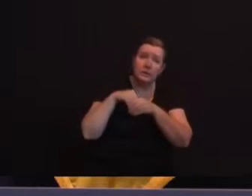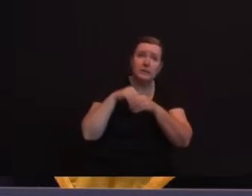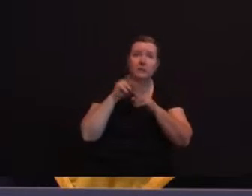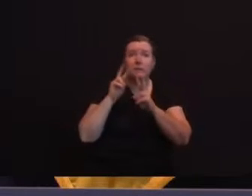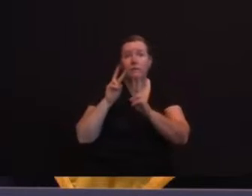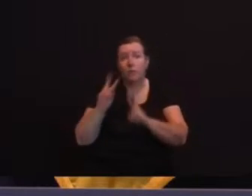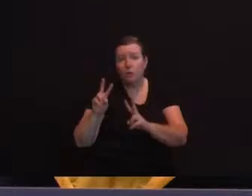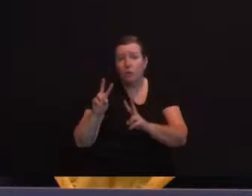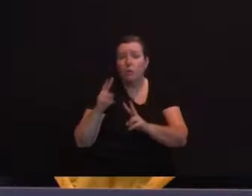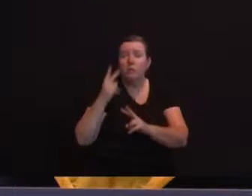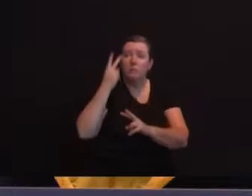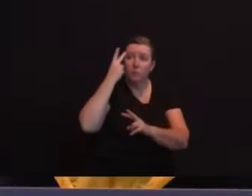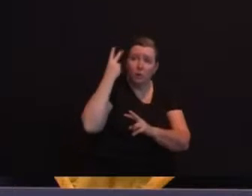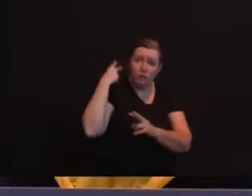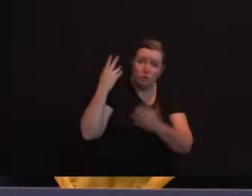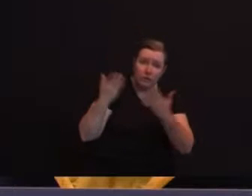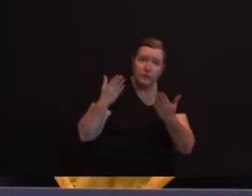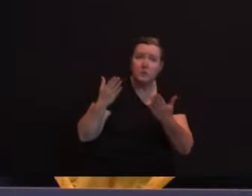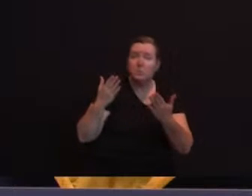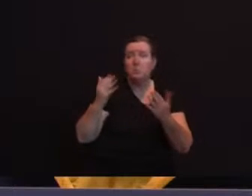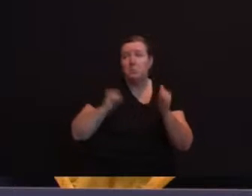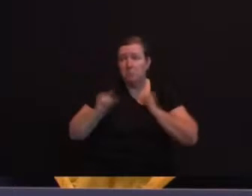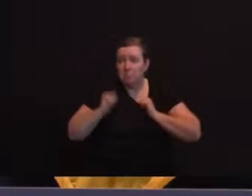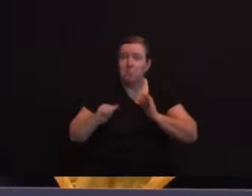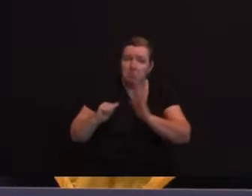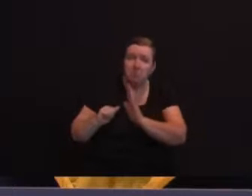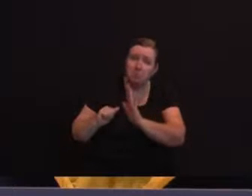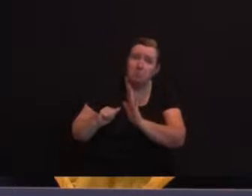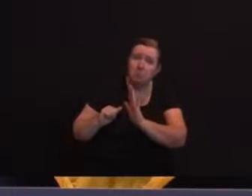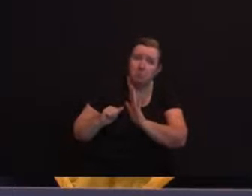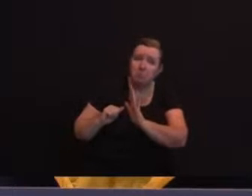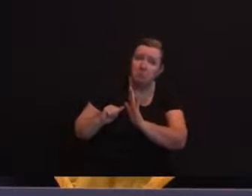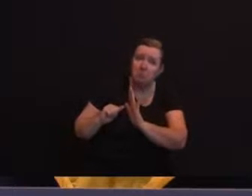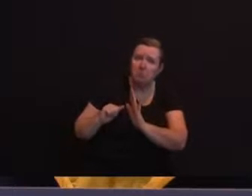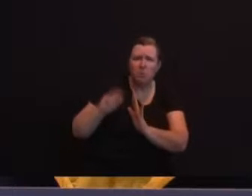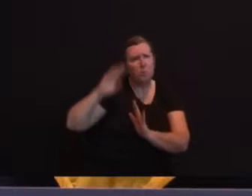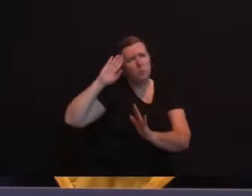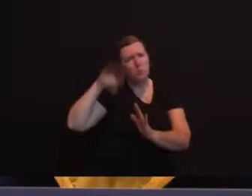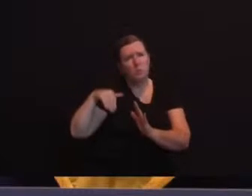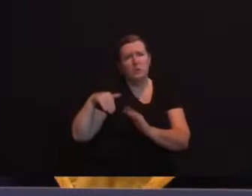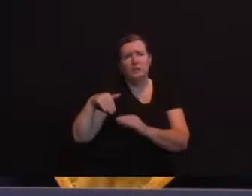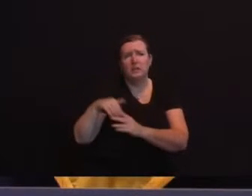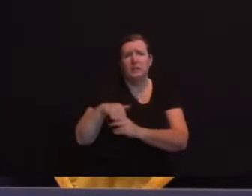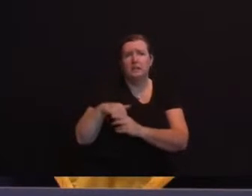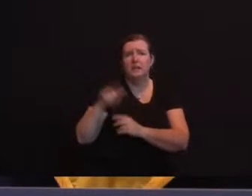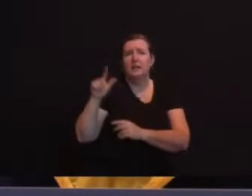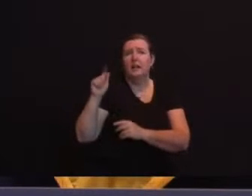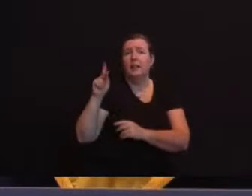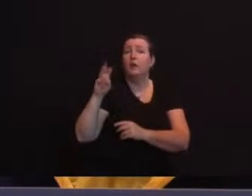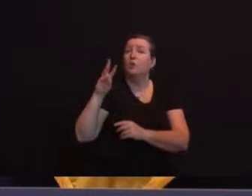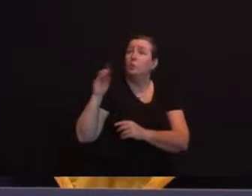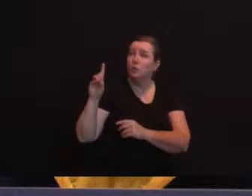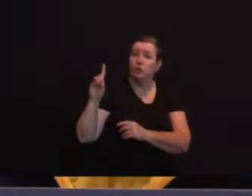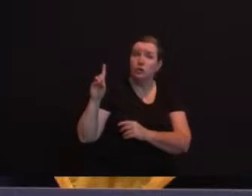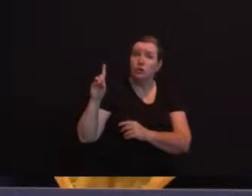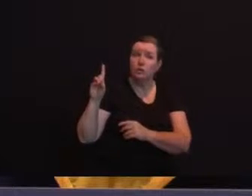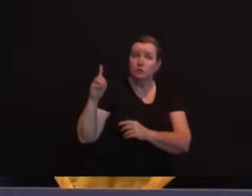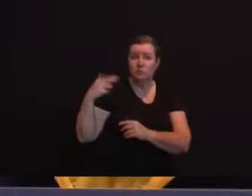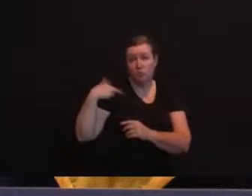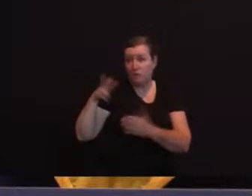performances. Realistically speaking, I mean, we know in Lakewood, for instance, with the religious services, there was a huge spike